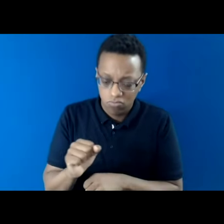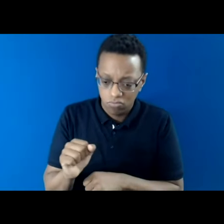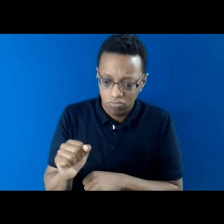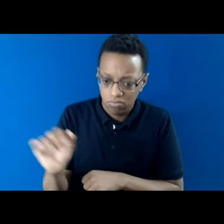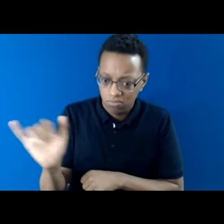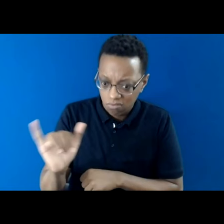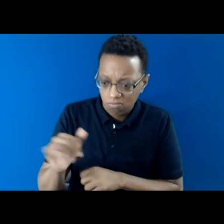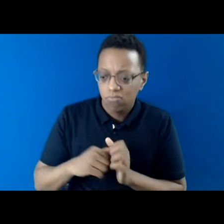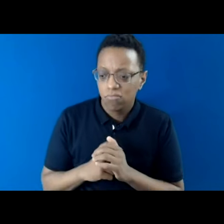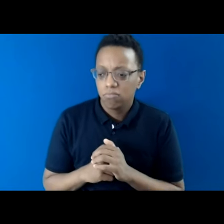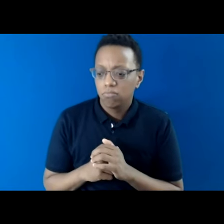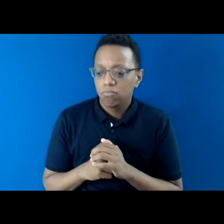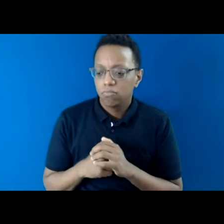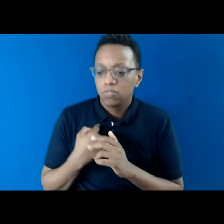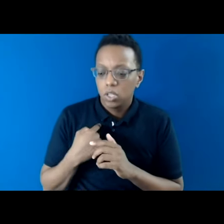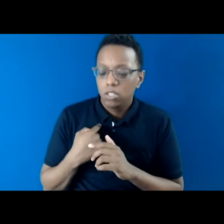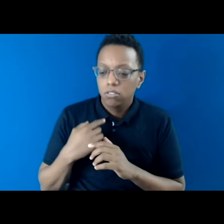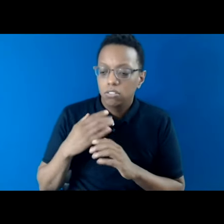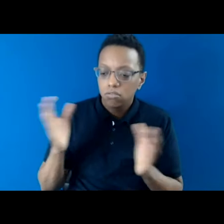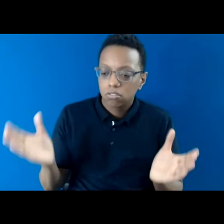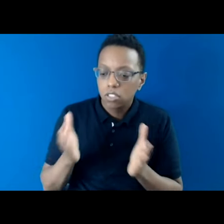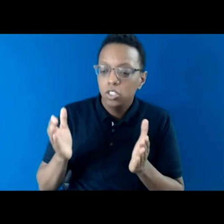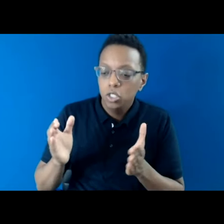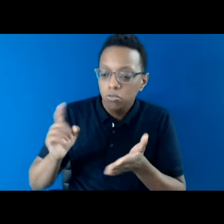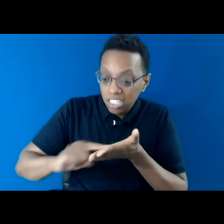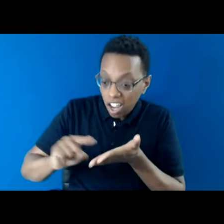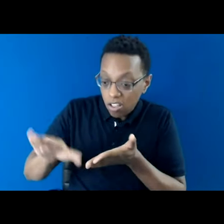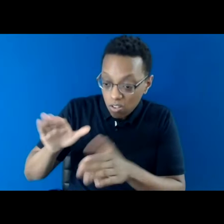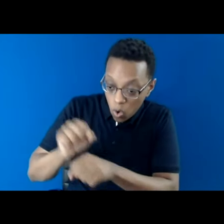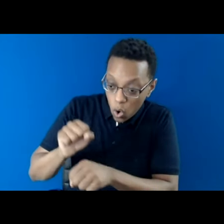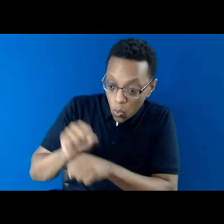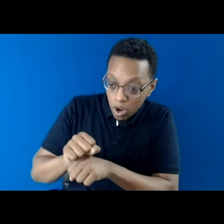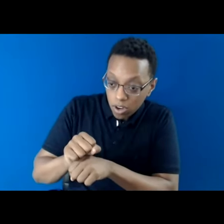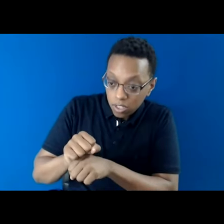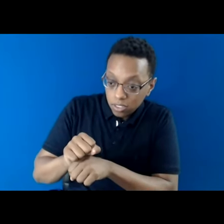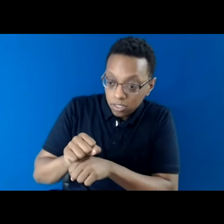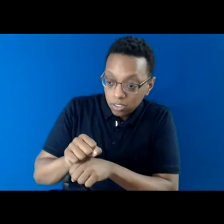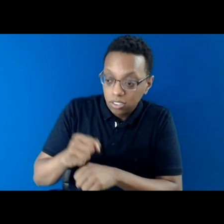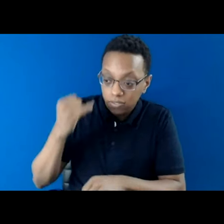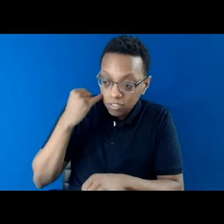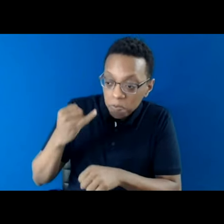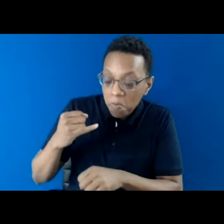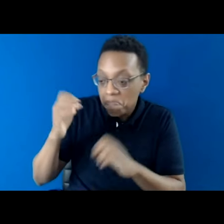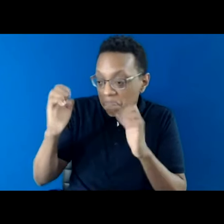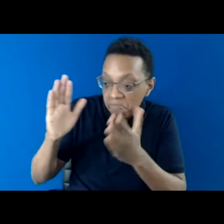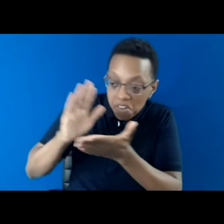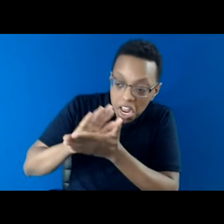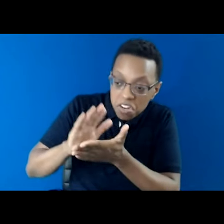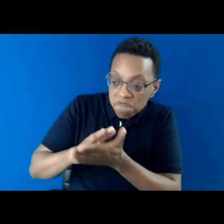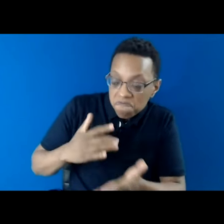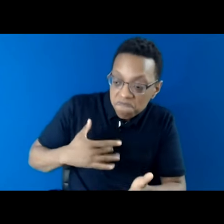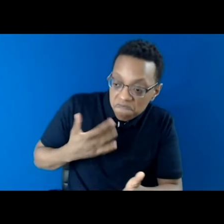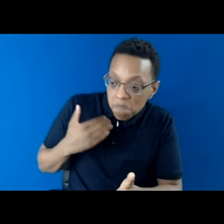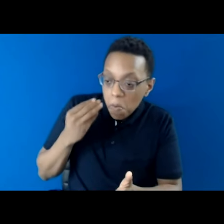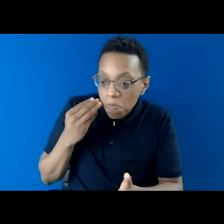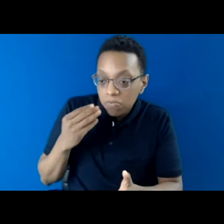So I would definitely encourage everybody to check out their work, especially as well as if you're in a more academic mood, checking out